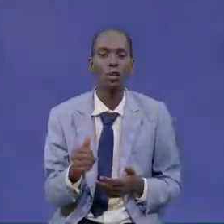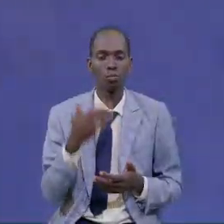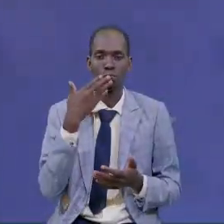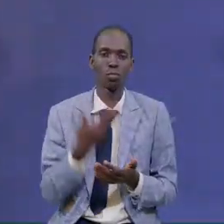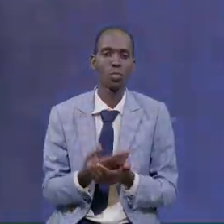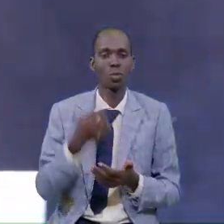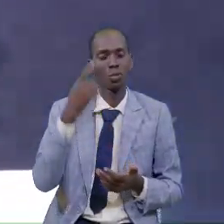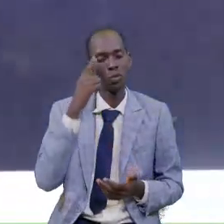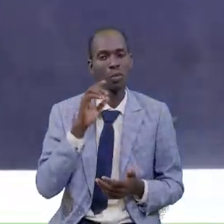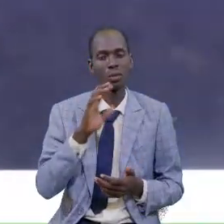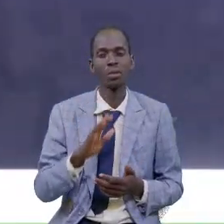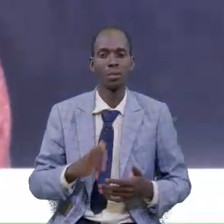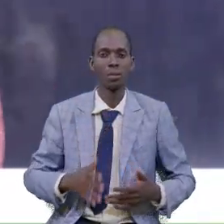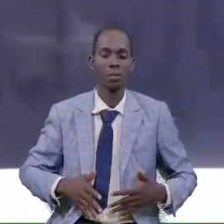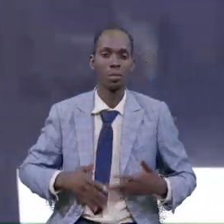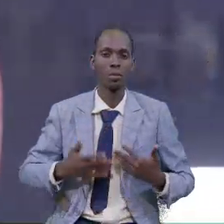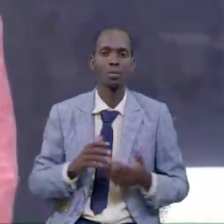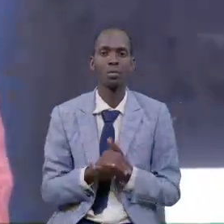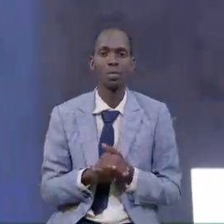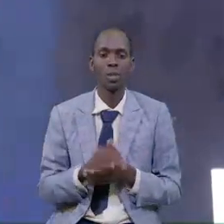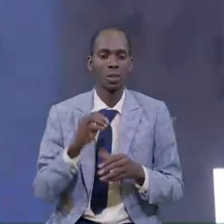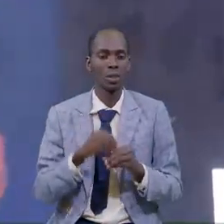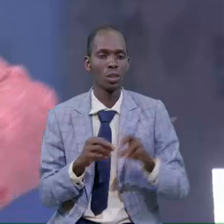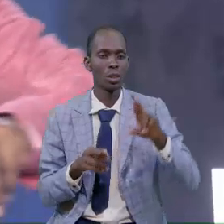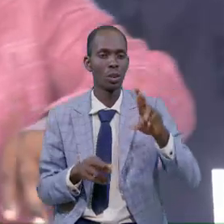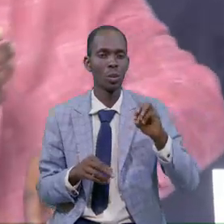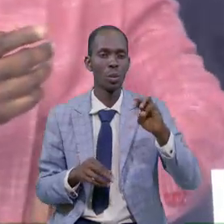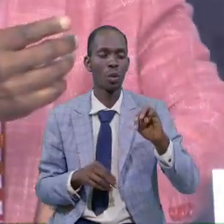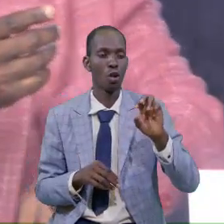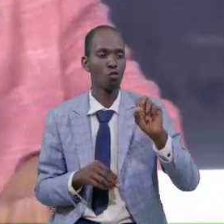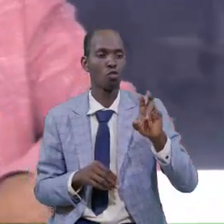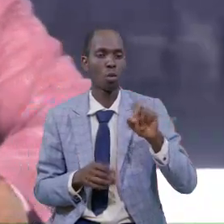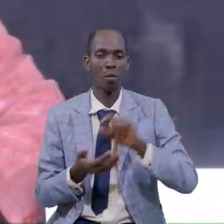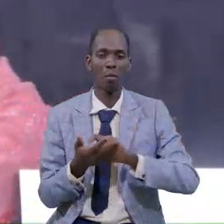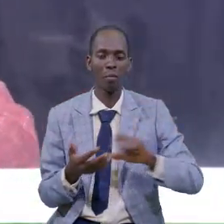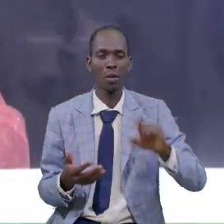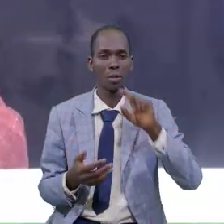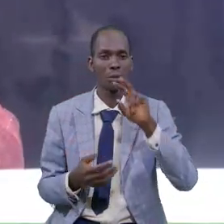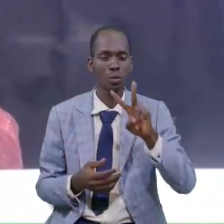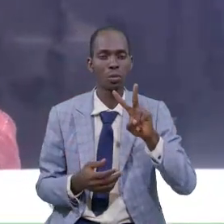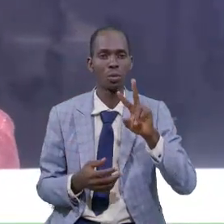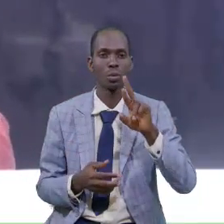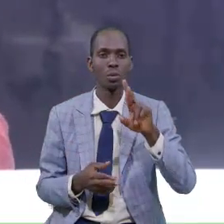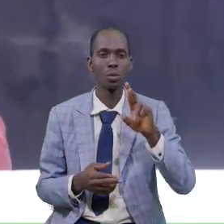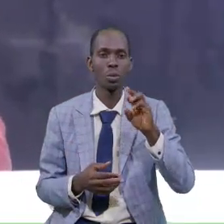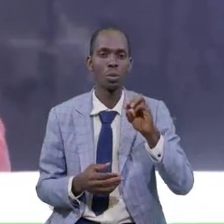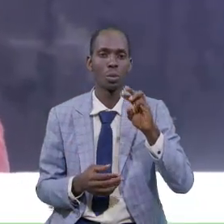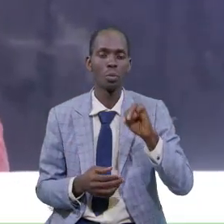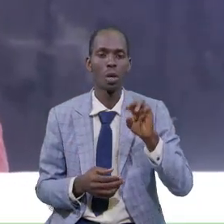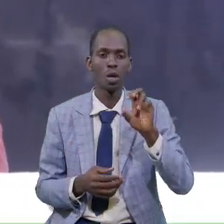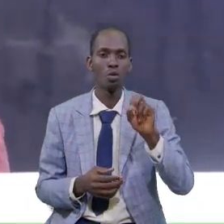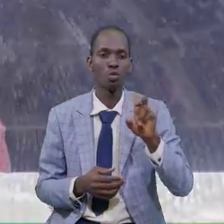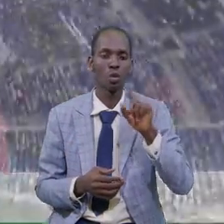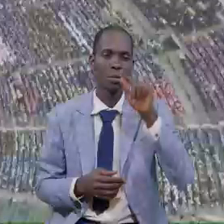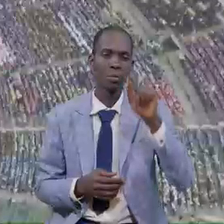12, I'm reading from verse 2. Romans chapter 12, we're looking at